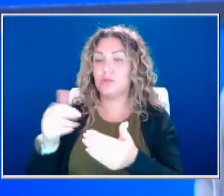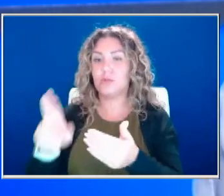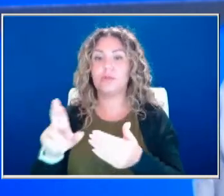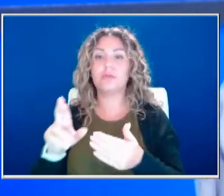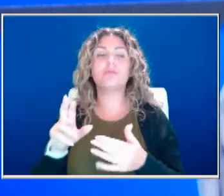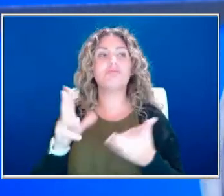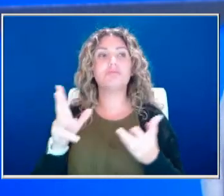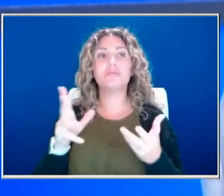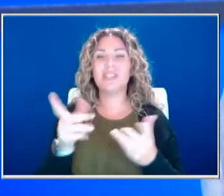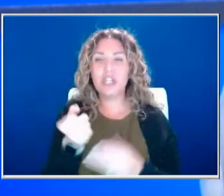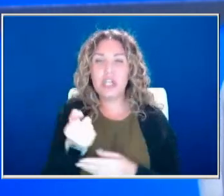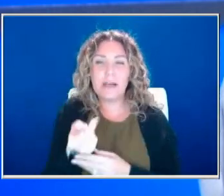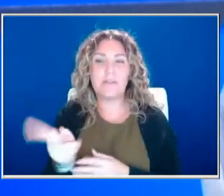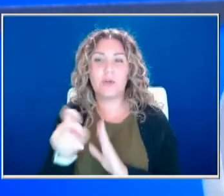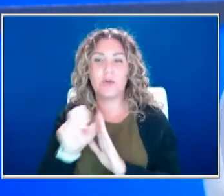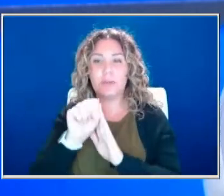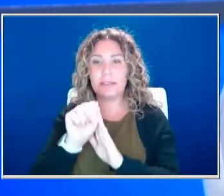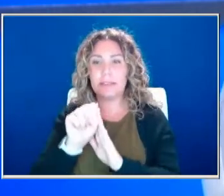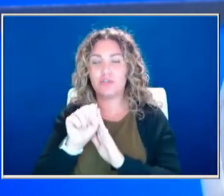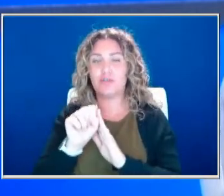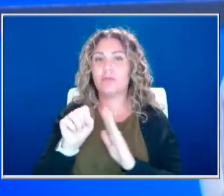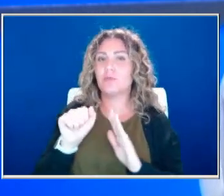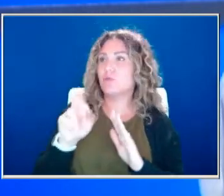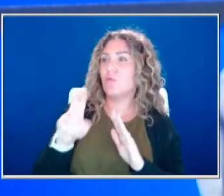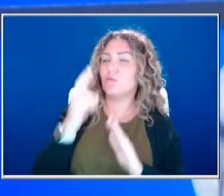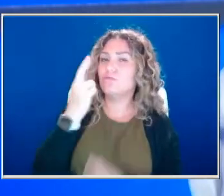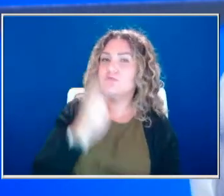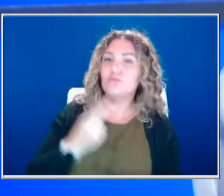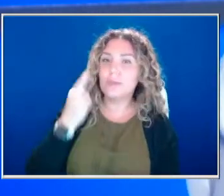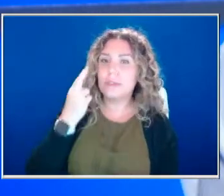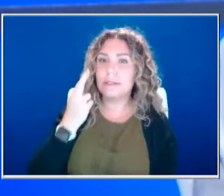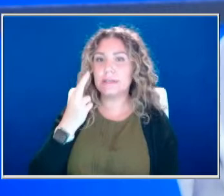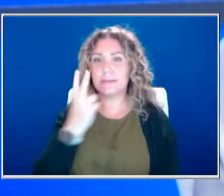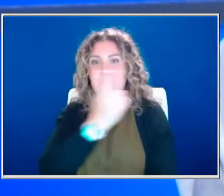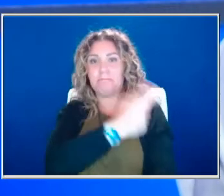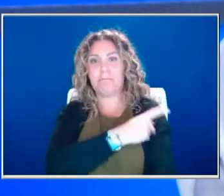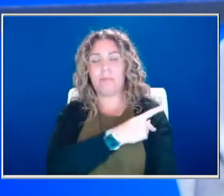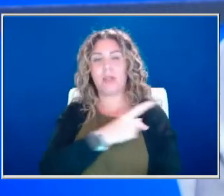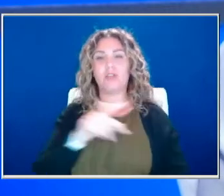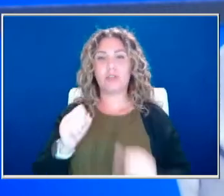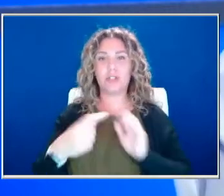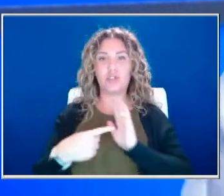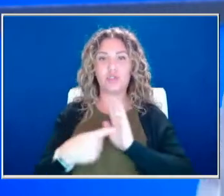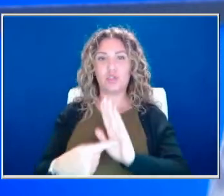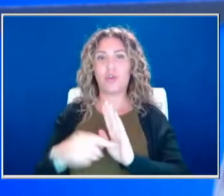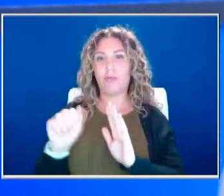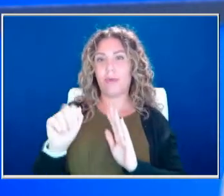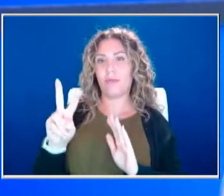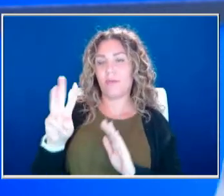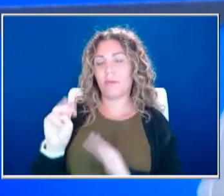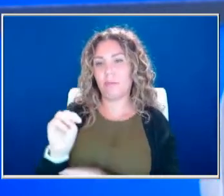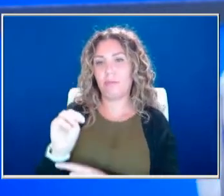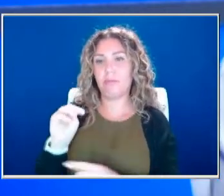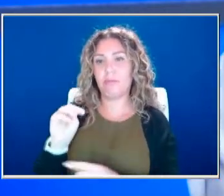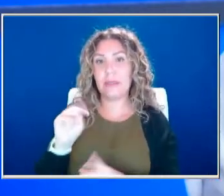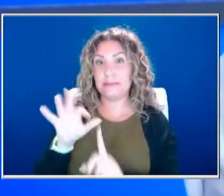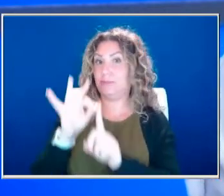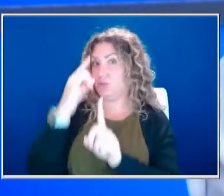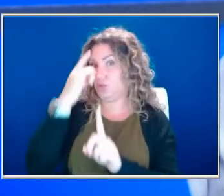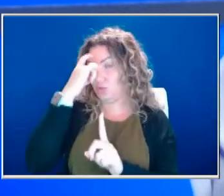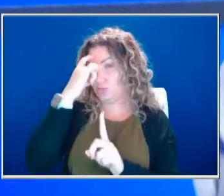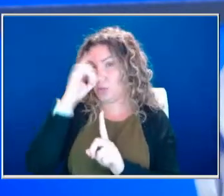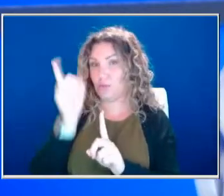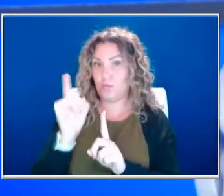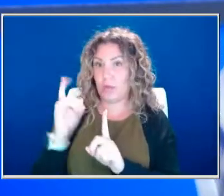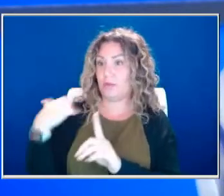a few syndromes or reasons where patients present with AVMs, especially in the brain, where it does run in the